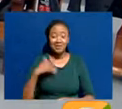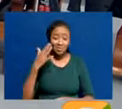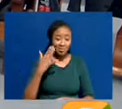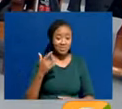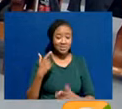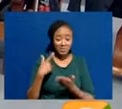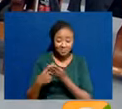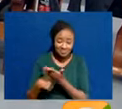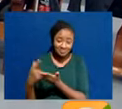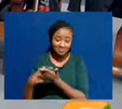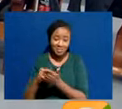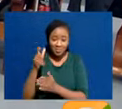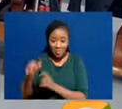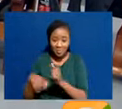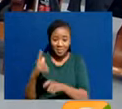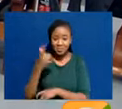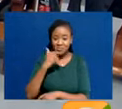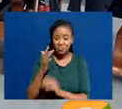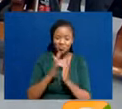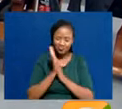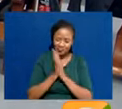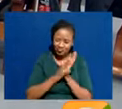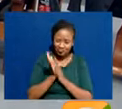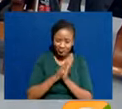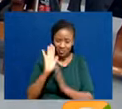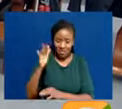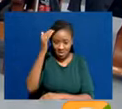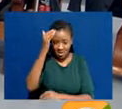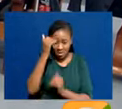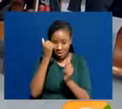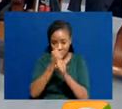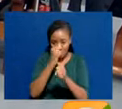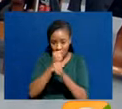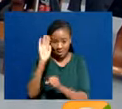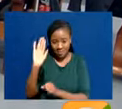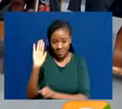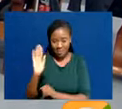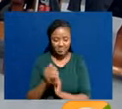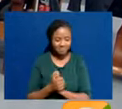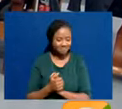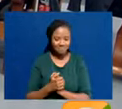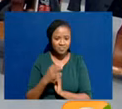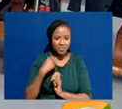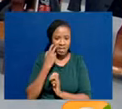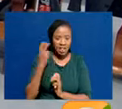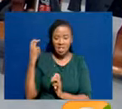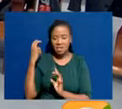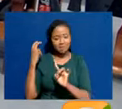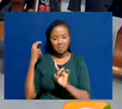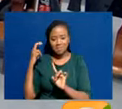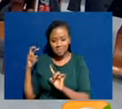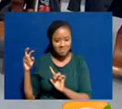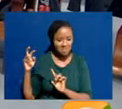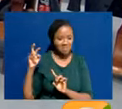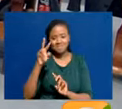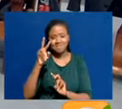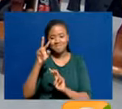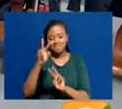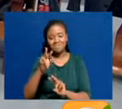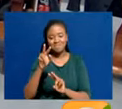get to speak to someone who's so passionate about what he does. He doesn't want to think back. Think about